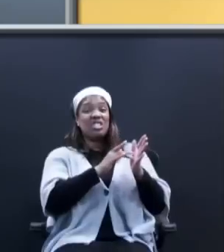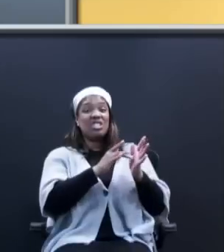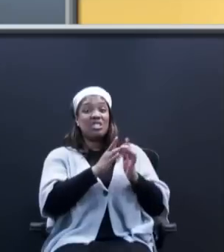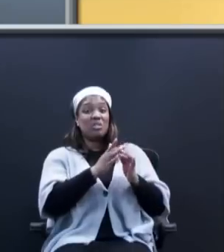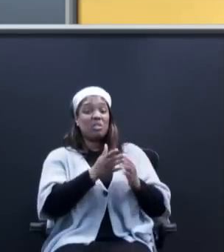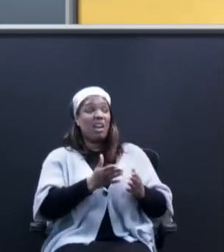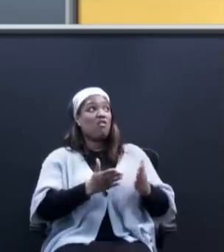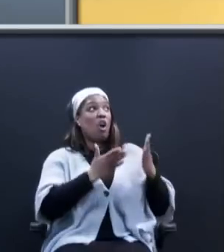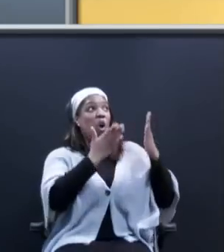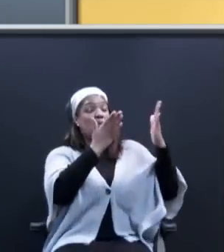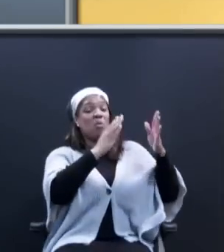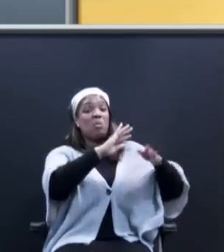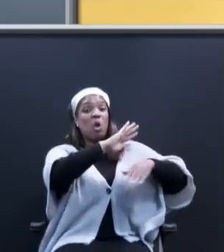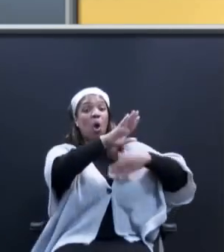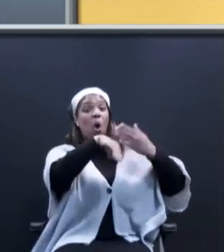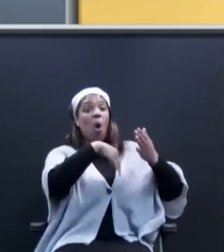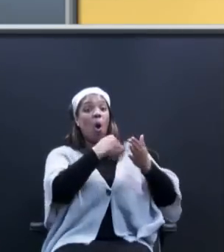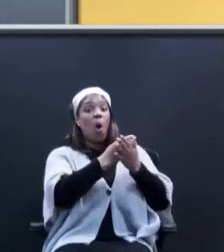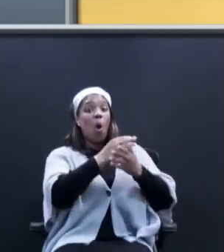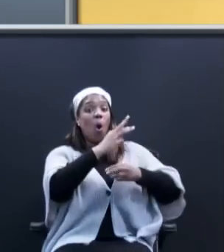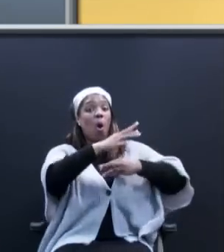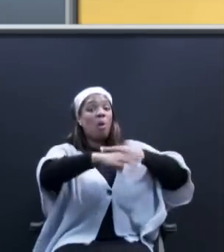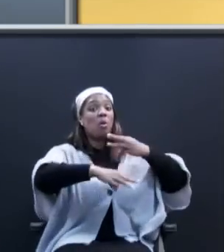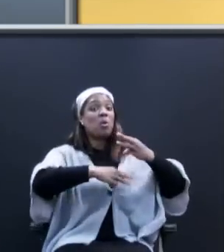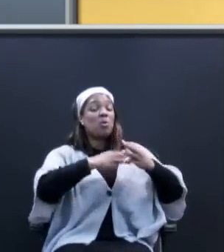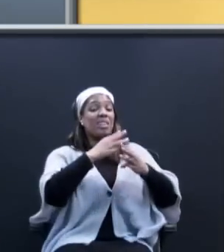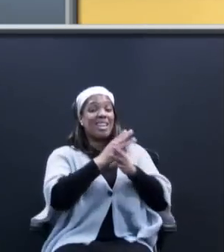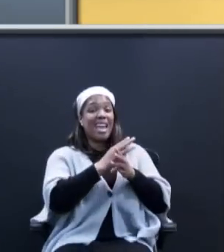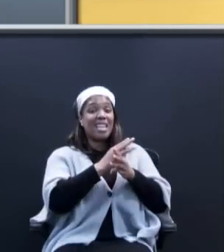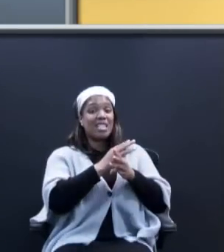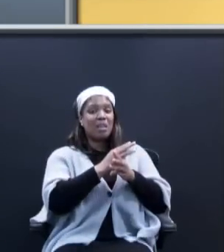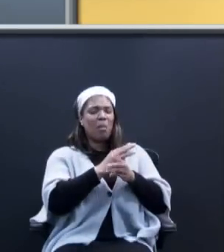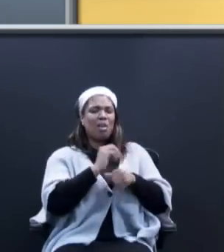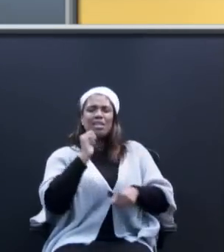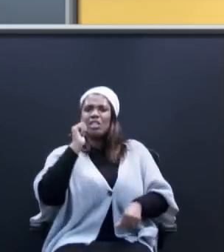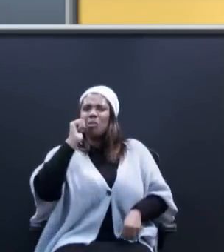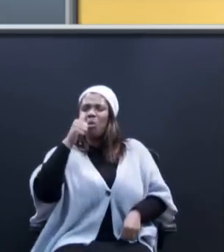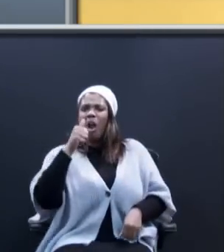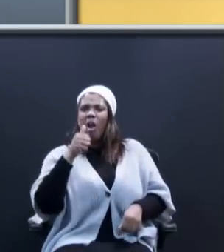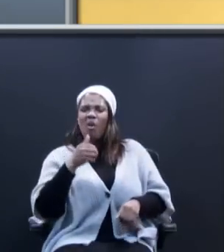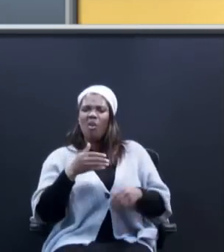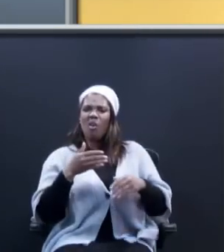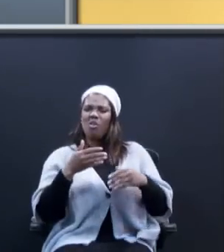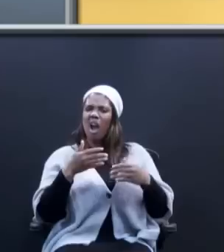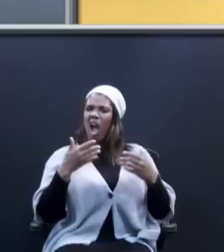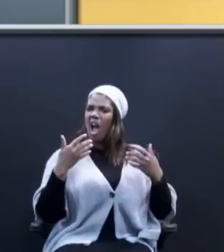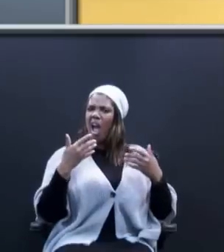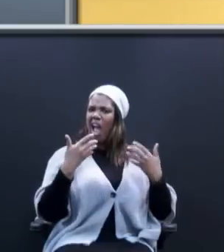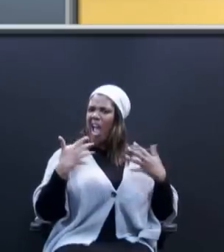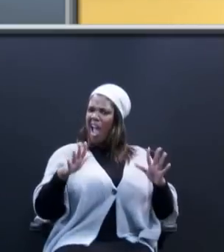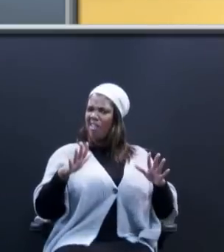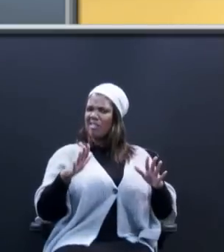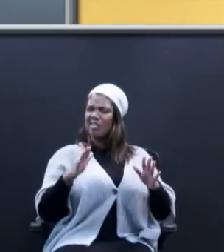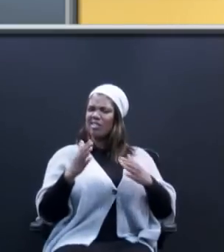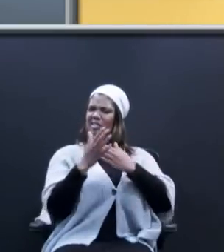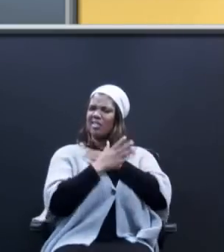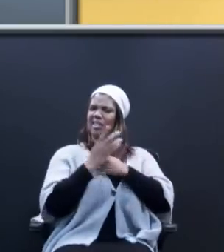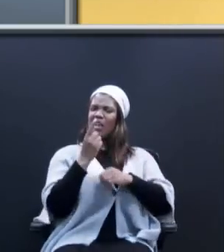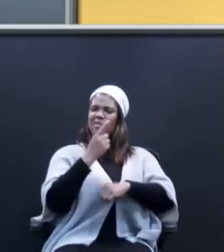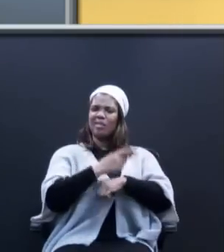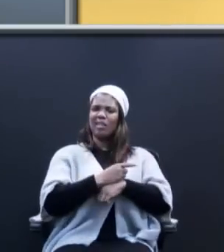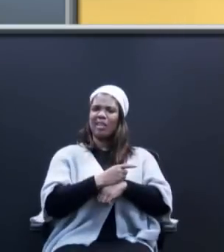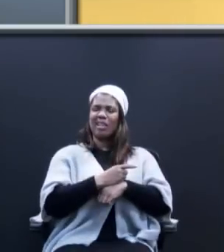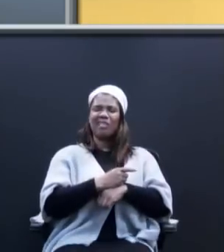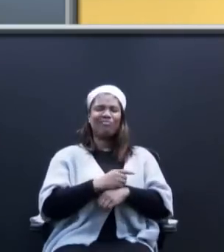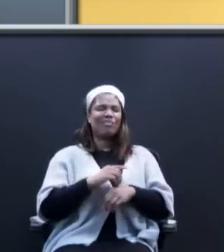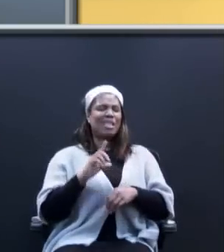last. Tomorrow after the Sabbath, that's when it's over with, sisters and brothers. The first, after the first and the last resurrection, and